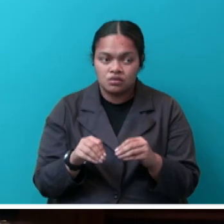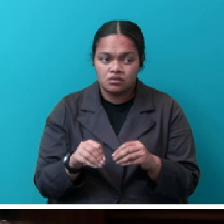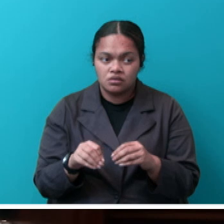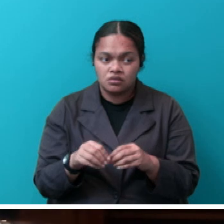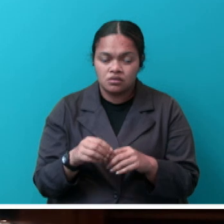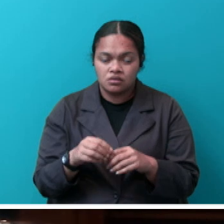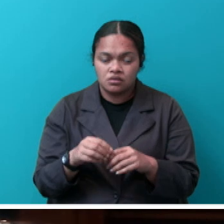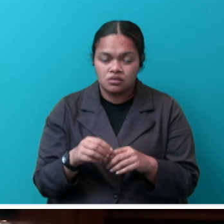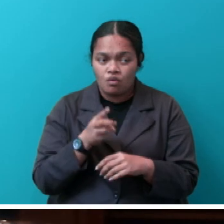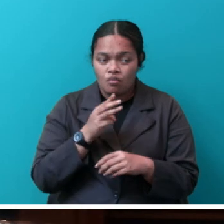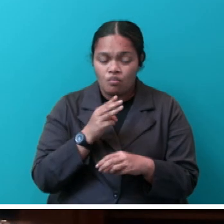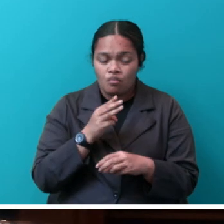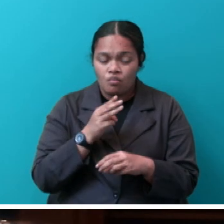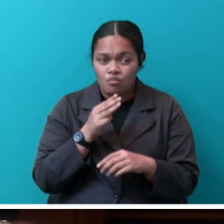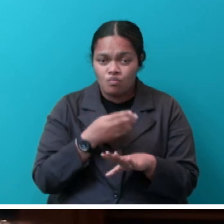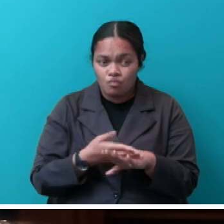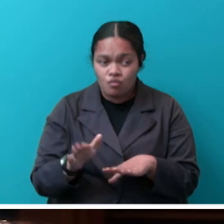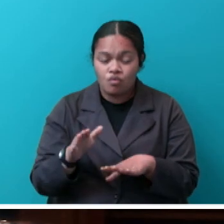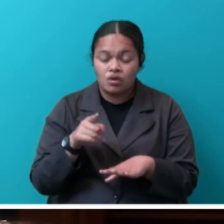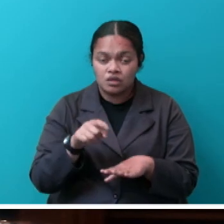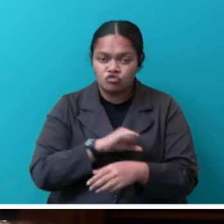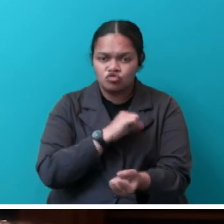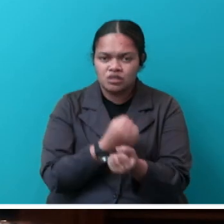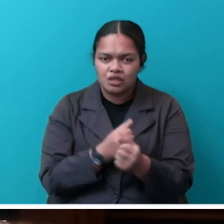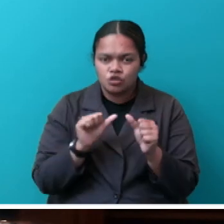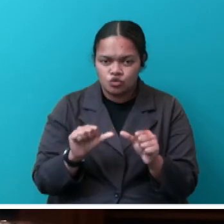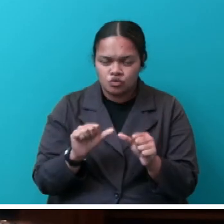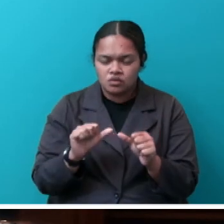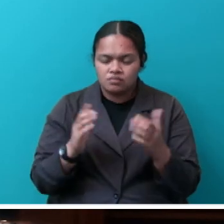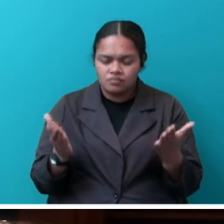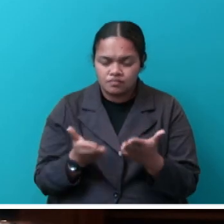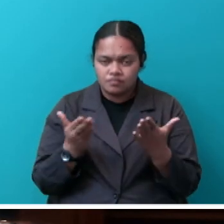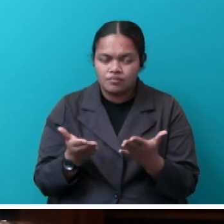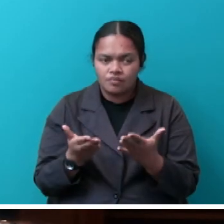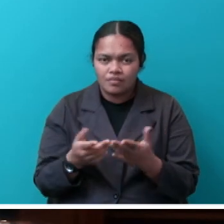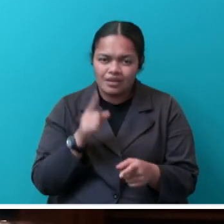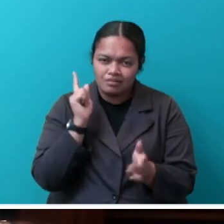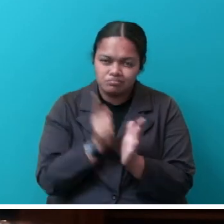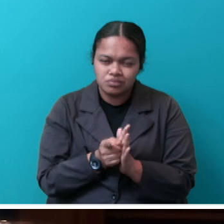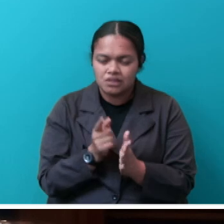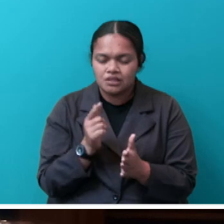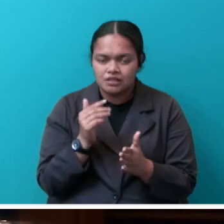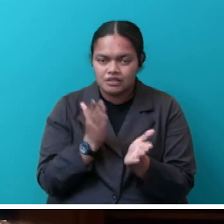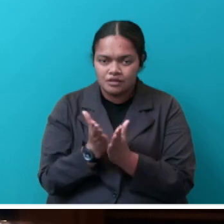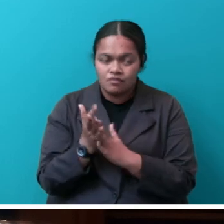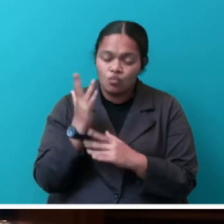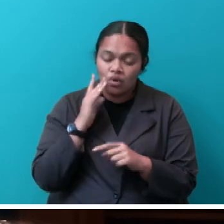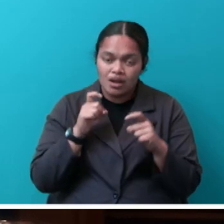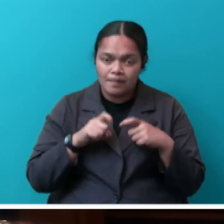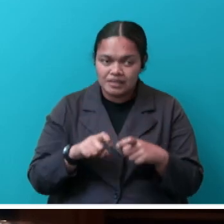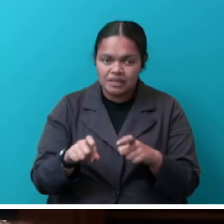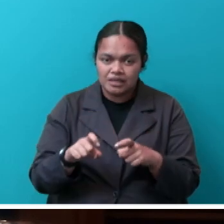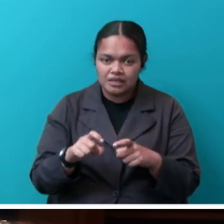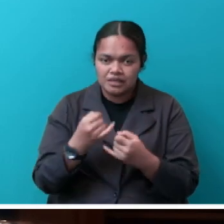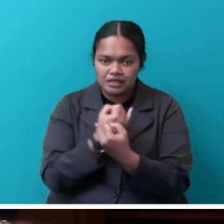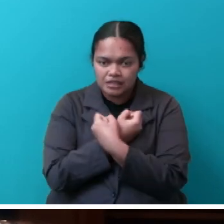strengthens security, enhances efficiency, and delivers cost-effective services while maintaining the